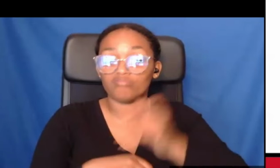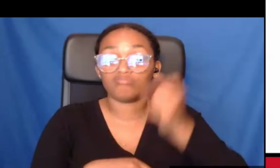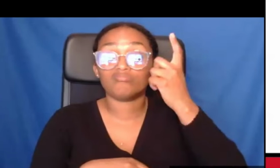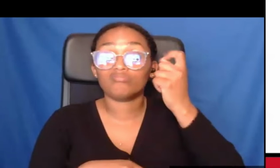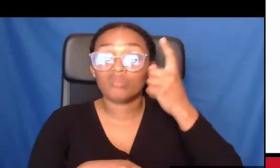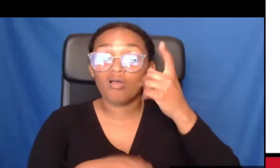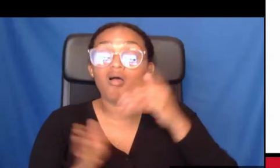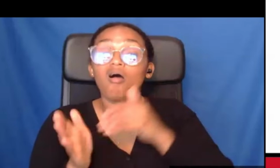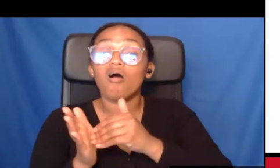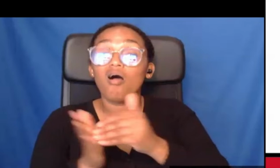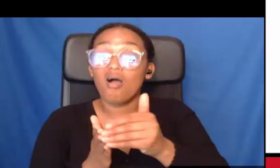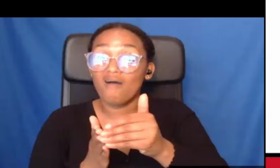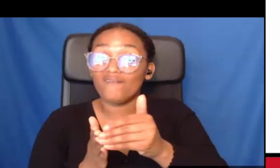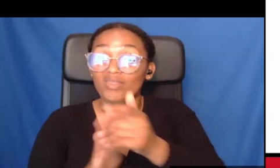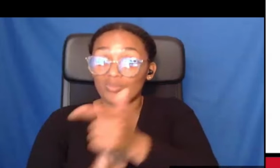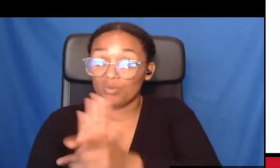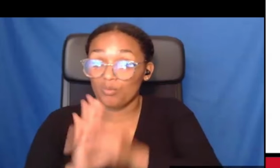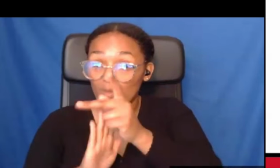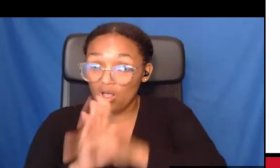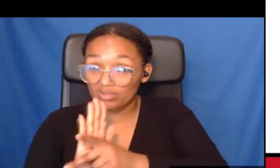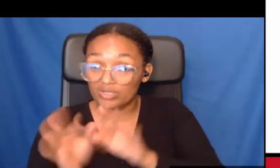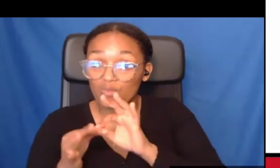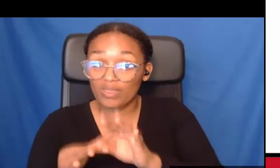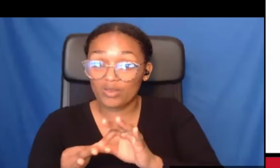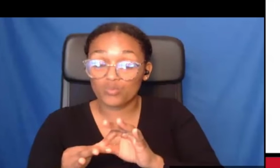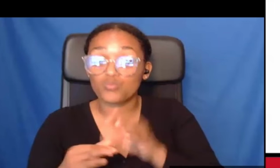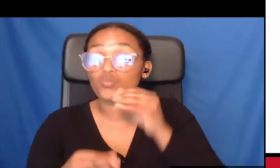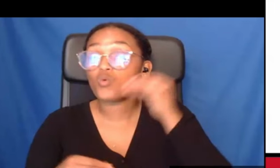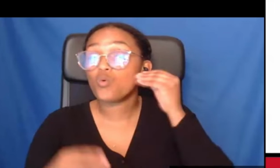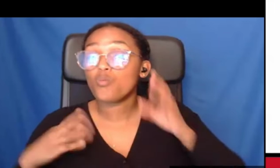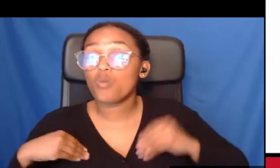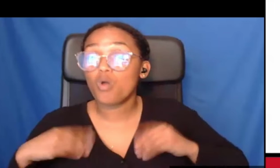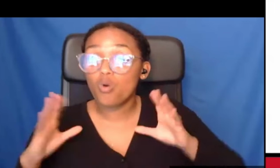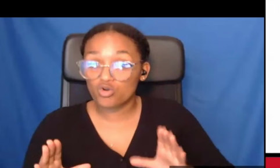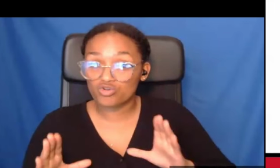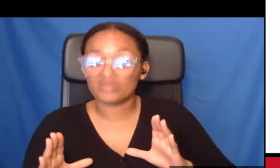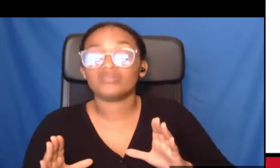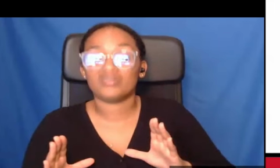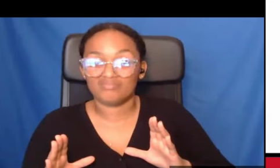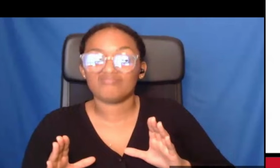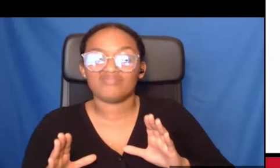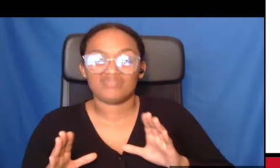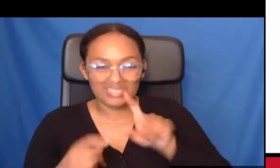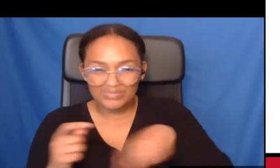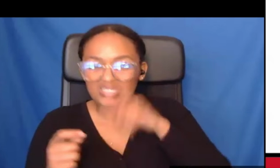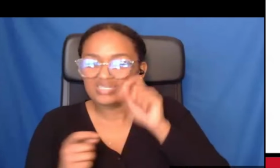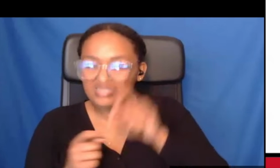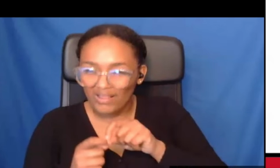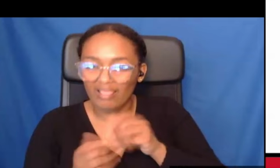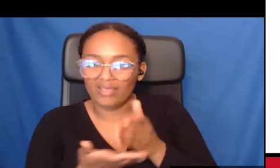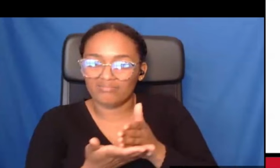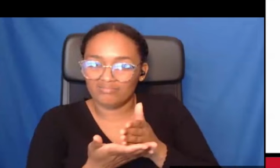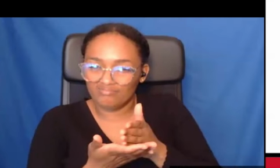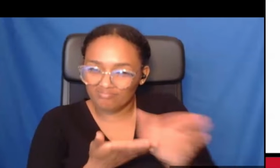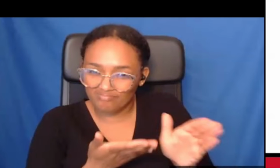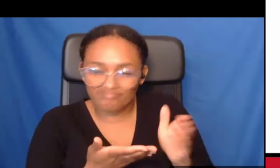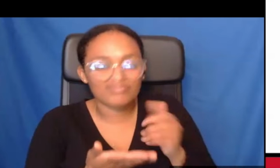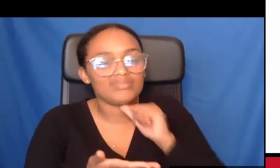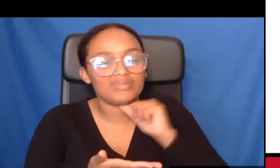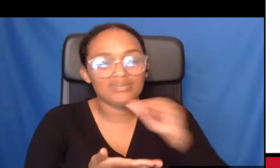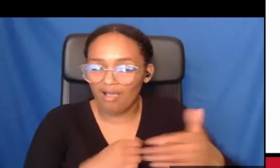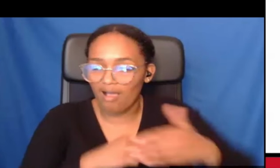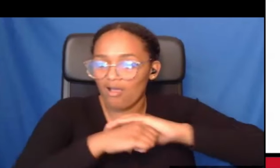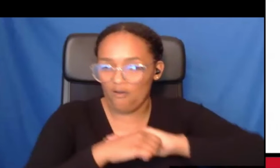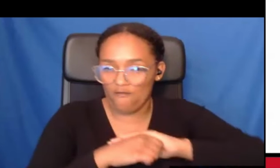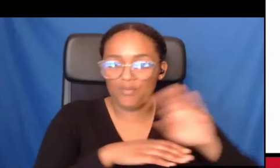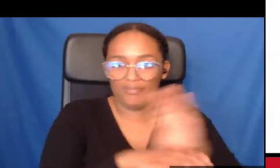excludes the property that was used for the business, or they find out they just don't have enough coverage at all. So if you